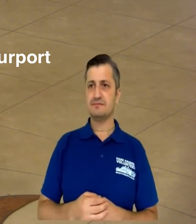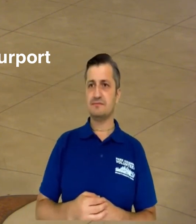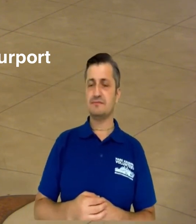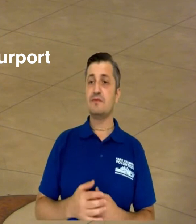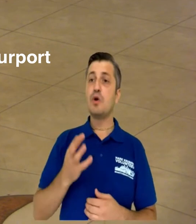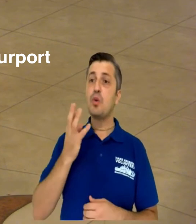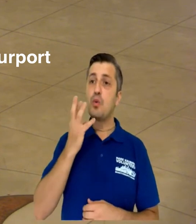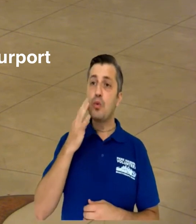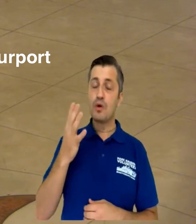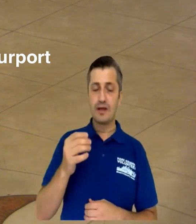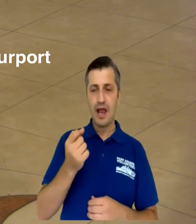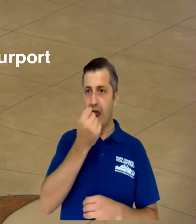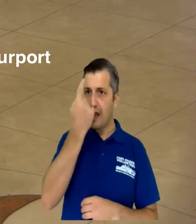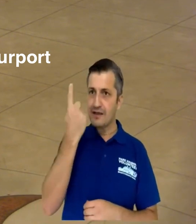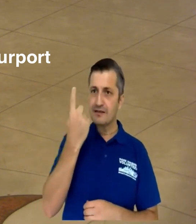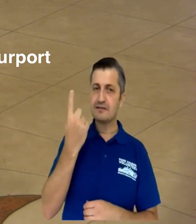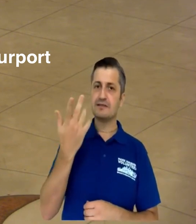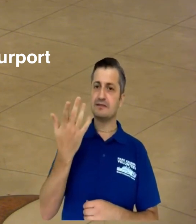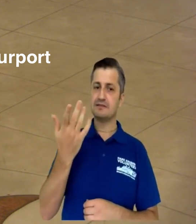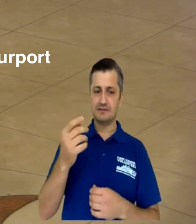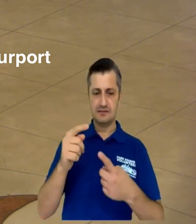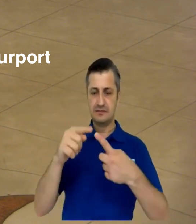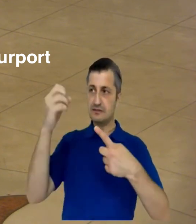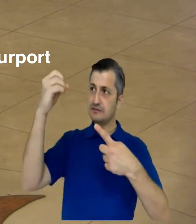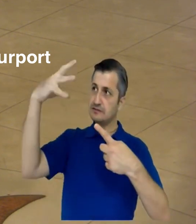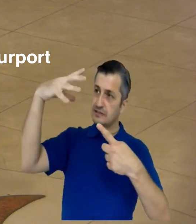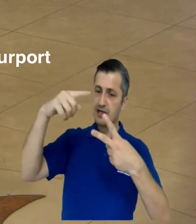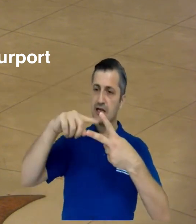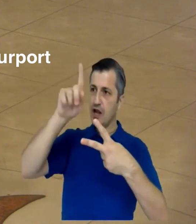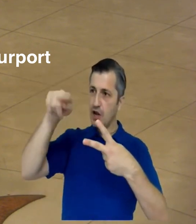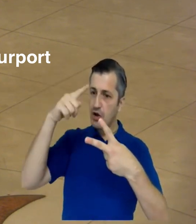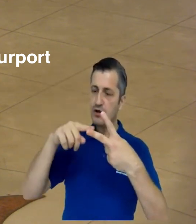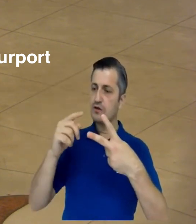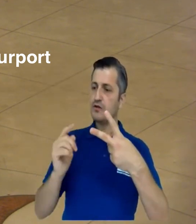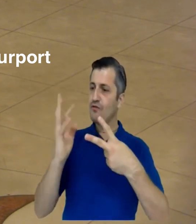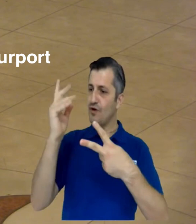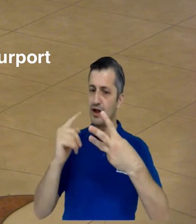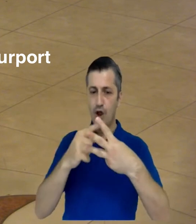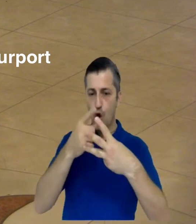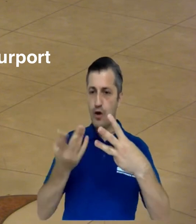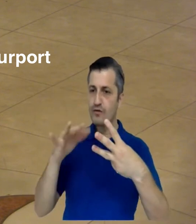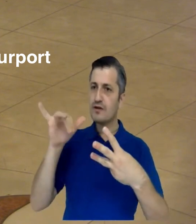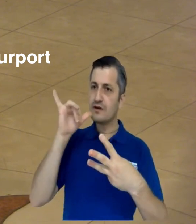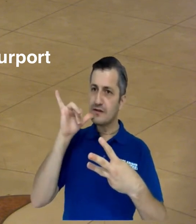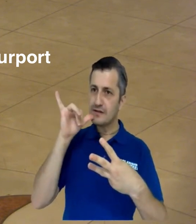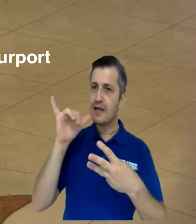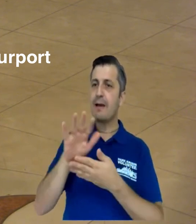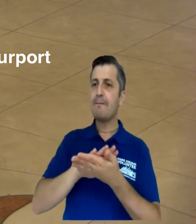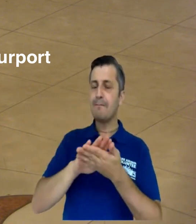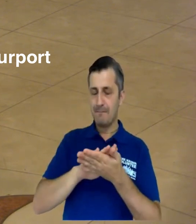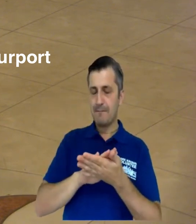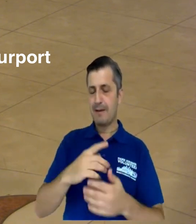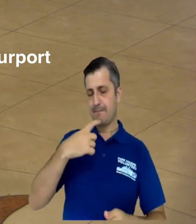consciousness will begin. By the moonshine, all the vegetables are nourished. The moonshine is so pleasing